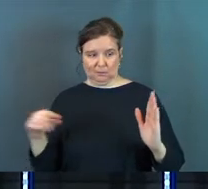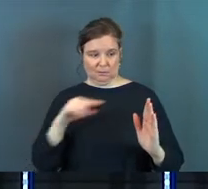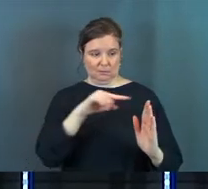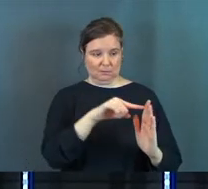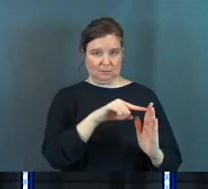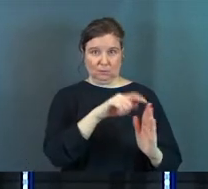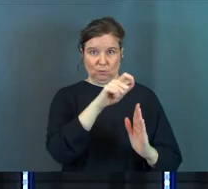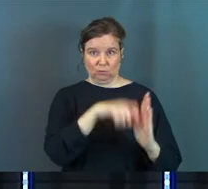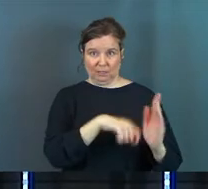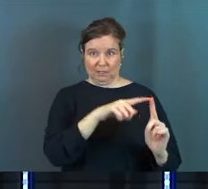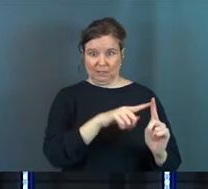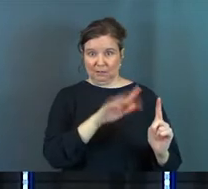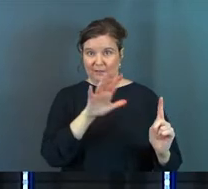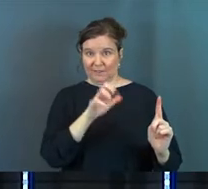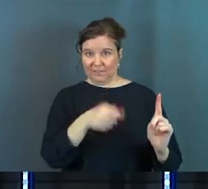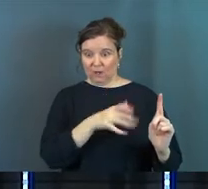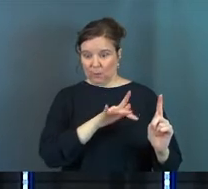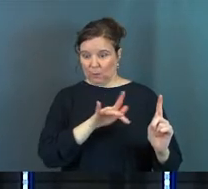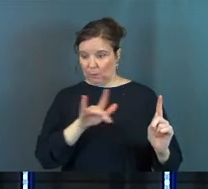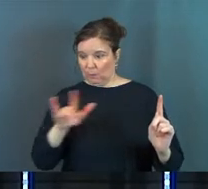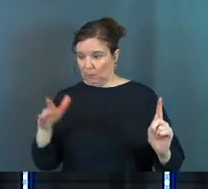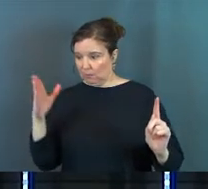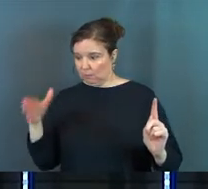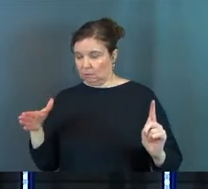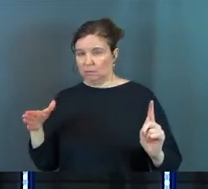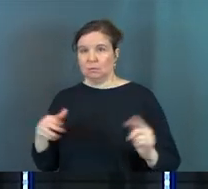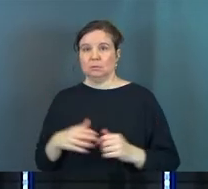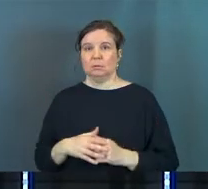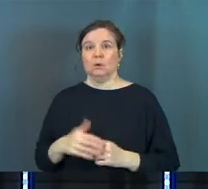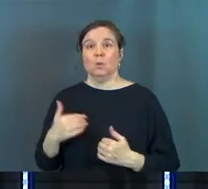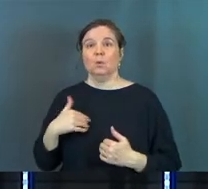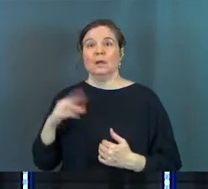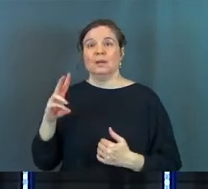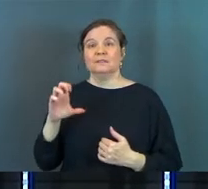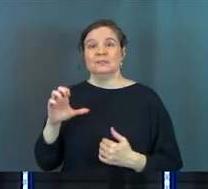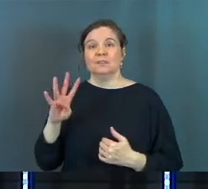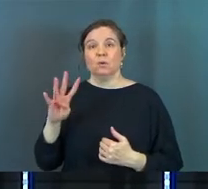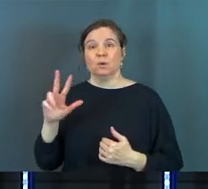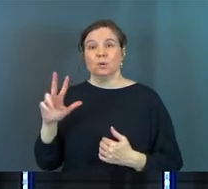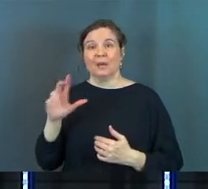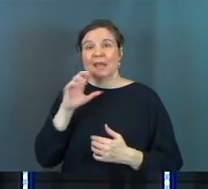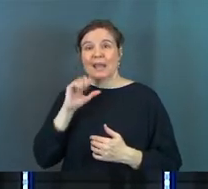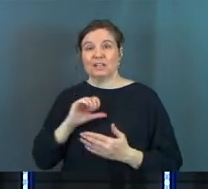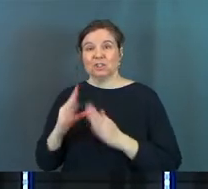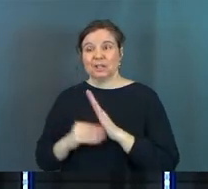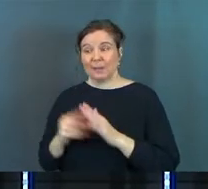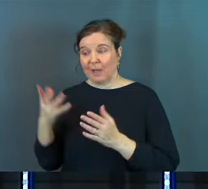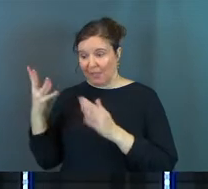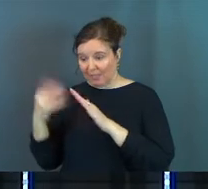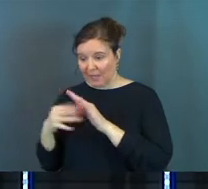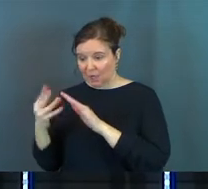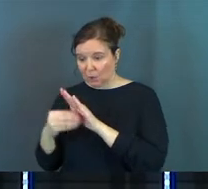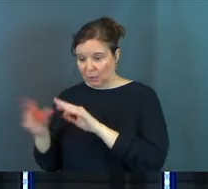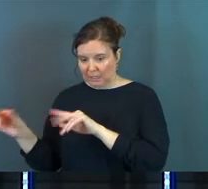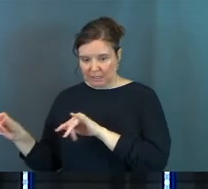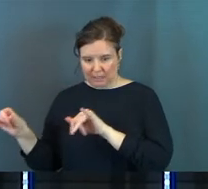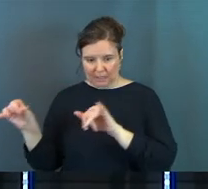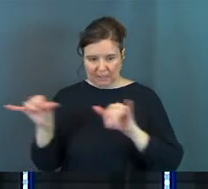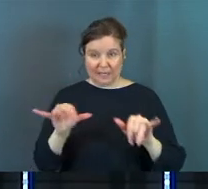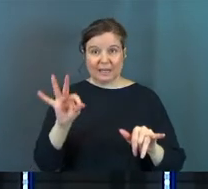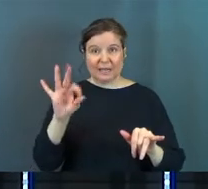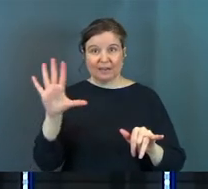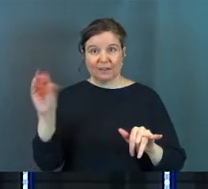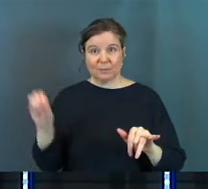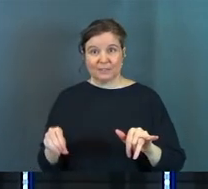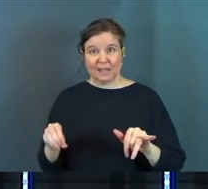following this? Okay, next, we have 643 ancient copies of the Iliad, and they agree 95% of